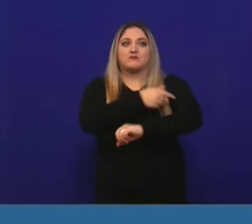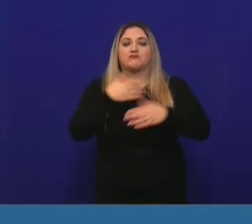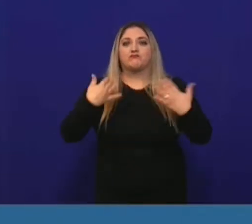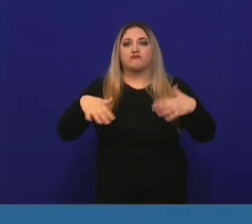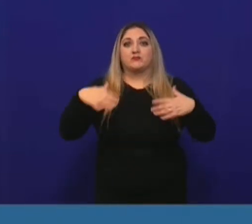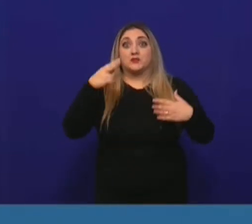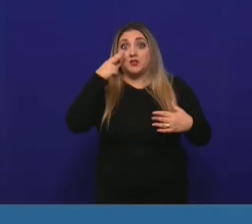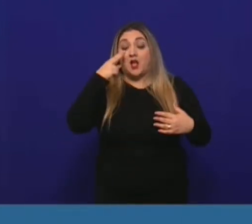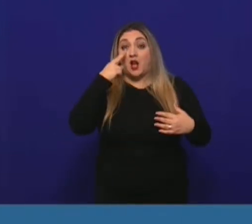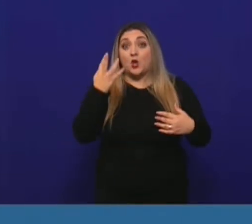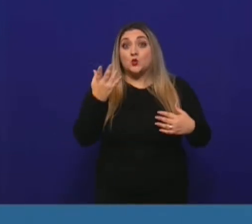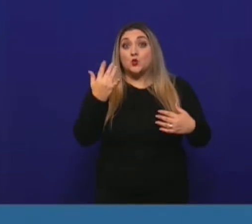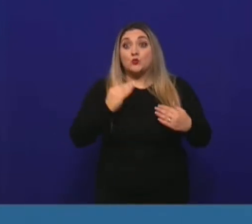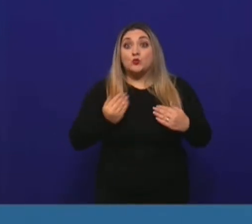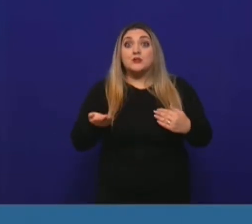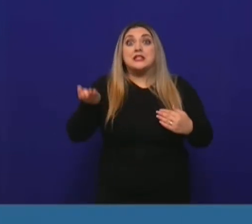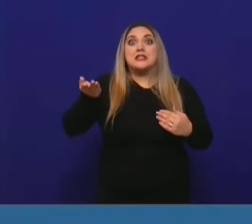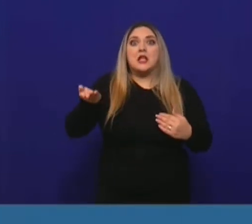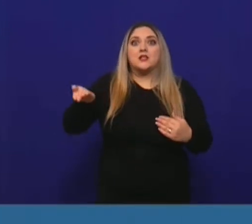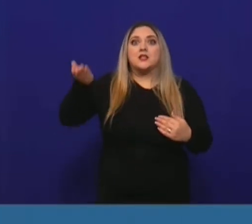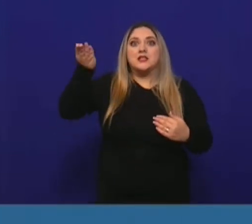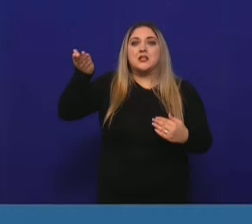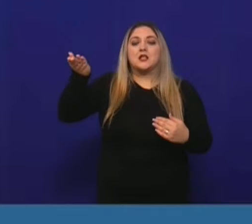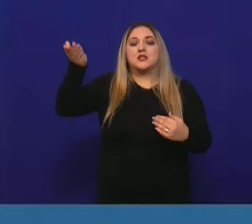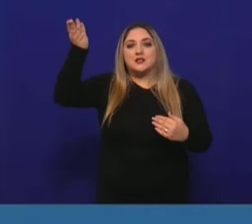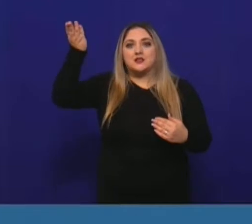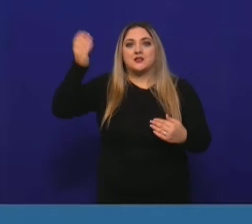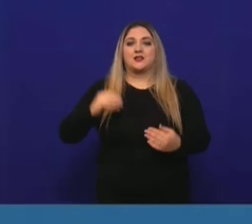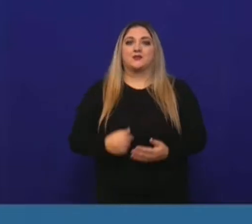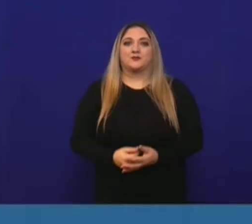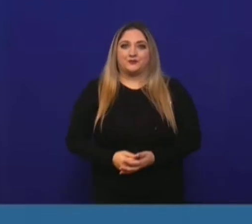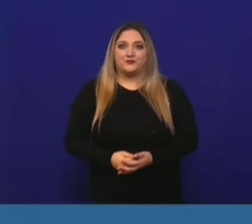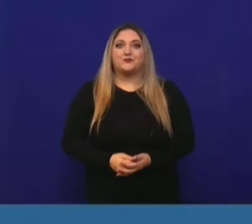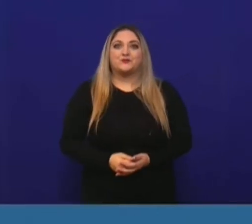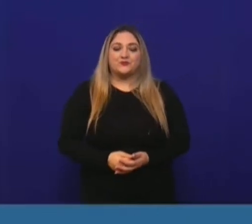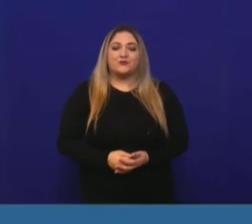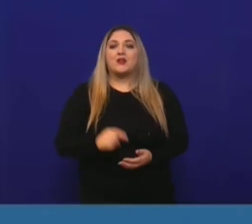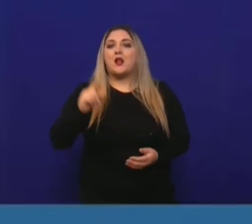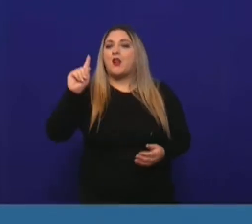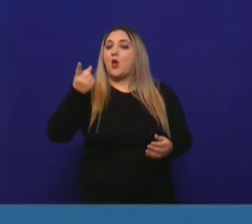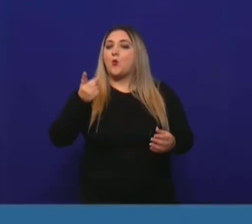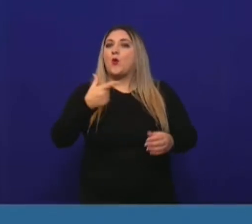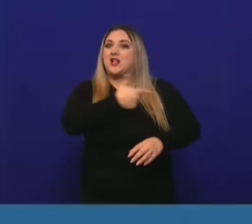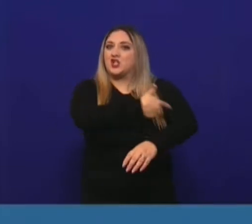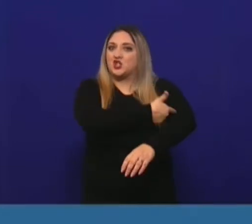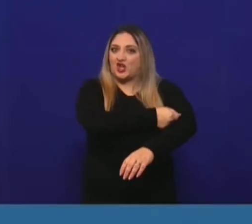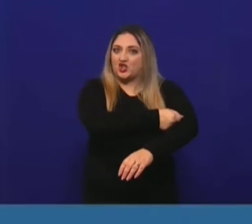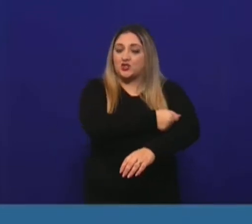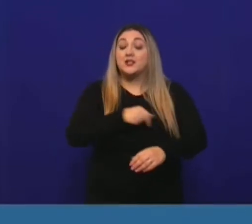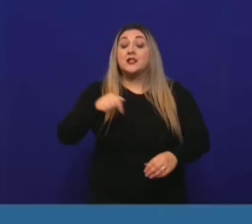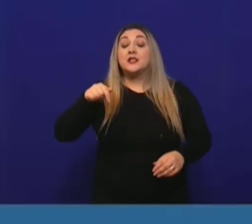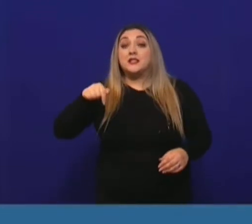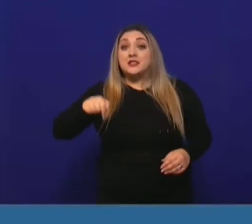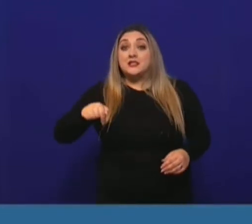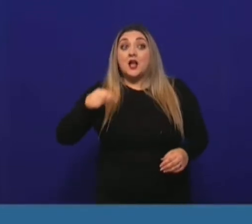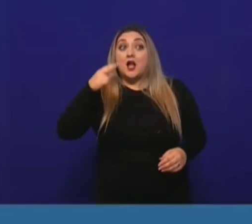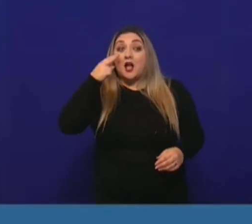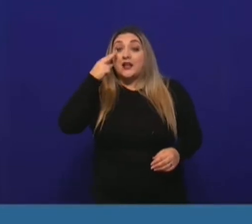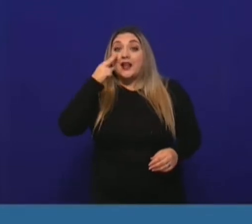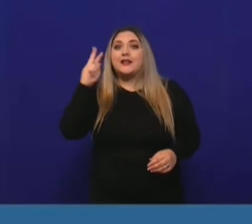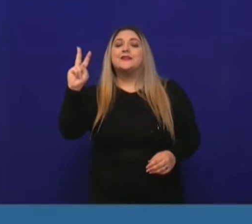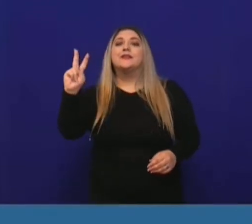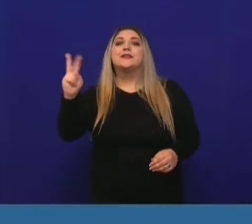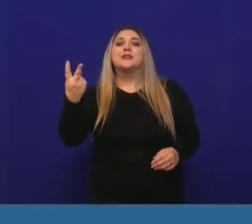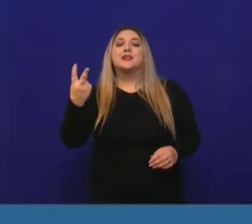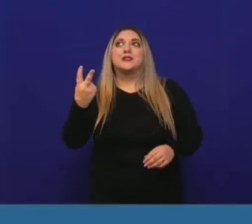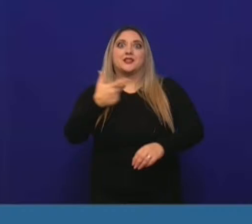l-ammonti ta' nies li qed jitlaqmu dejjem qiegħed jiżdied dawk huma bl-ewwel doża U wkoll hawnhekk għandna numru ta' nies ta'